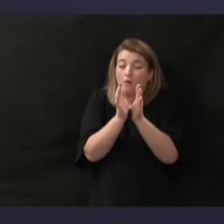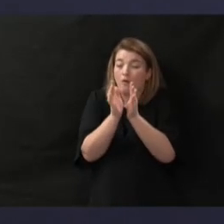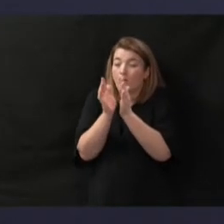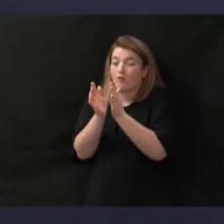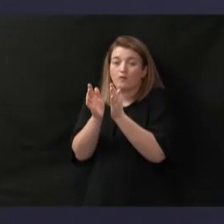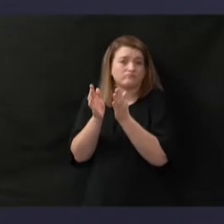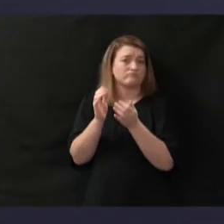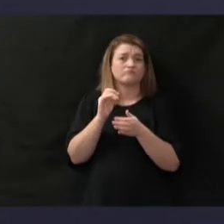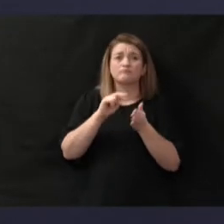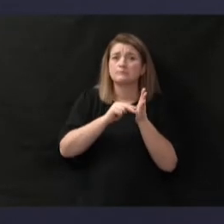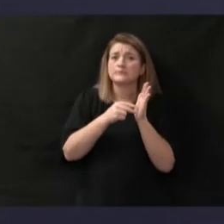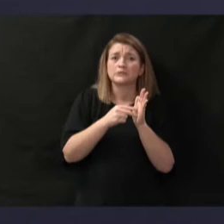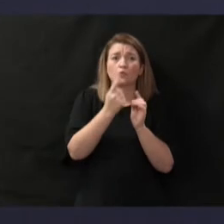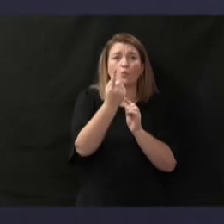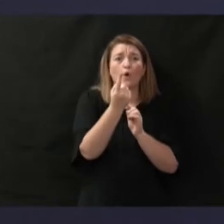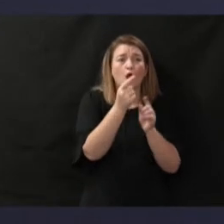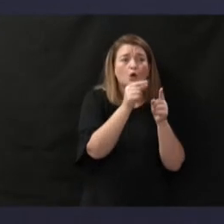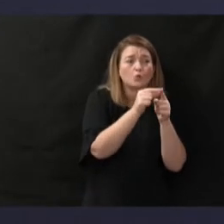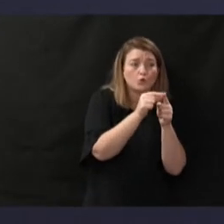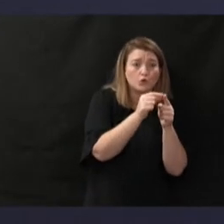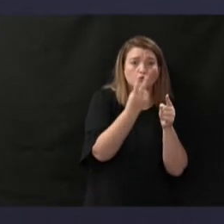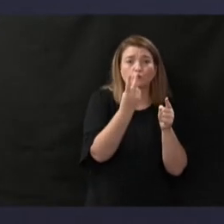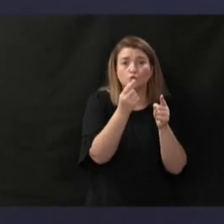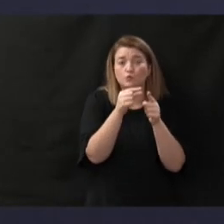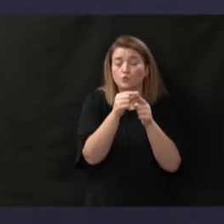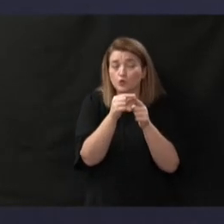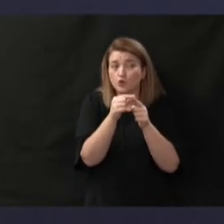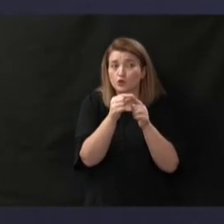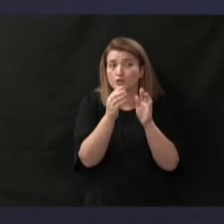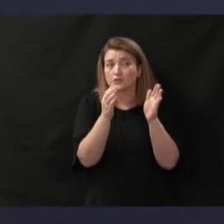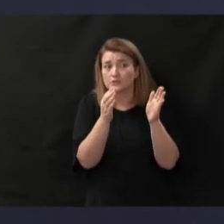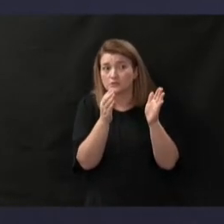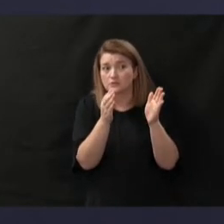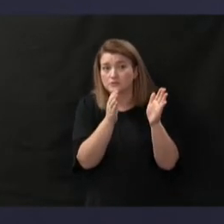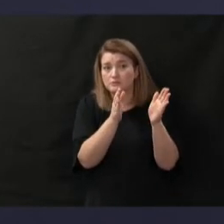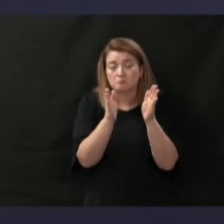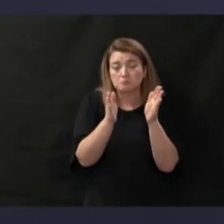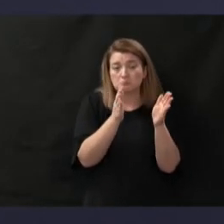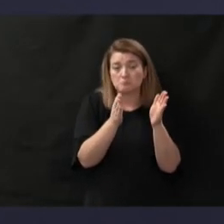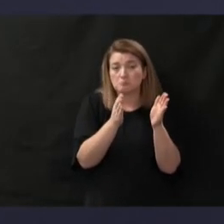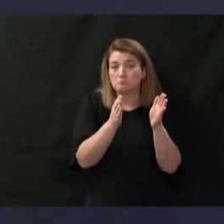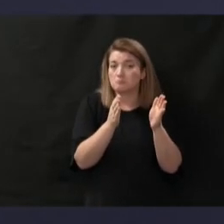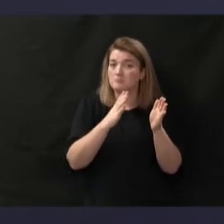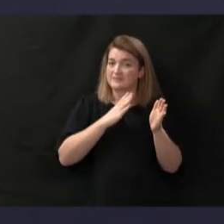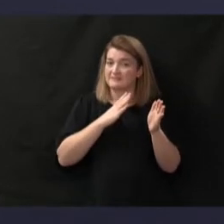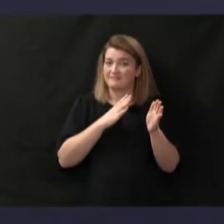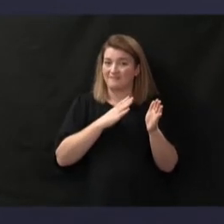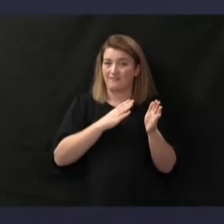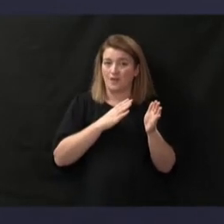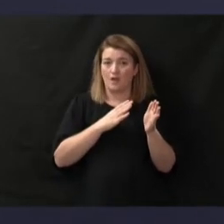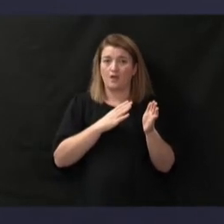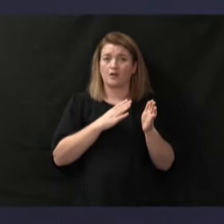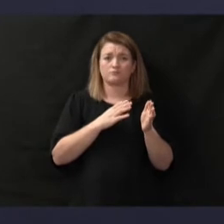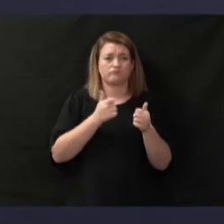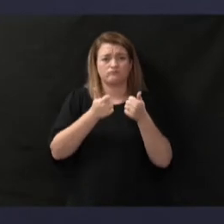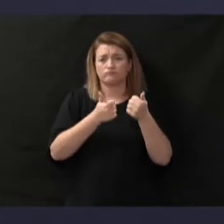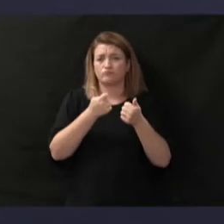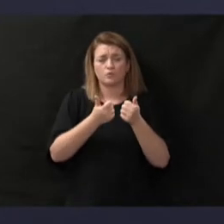I'd start trying for two words and see if you can do two, and then add on as they become successful with that.